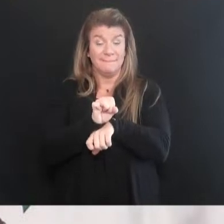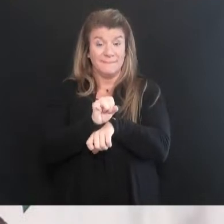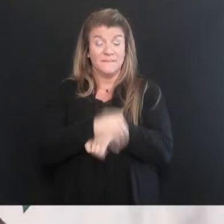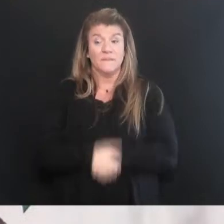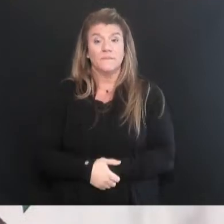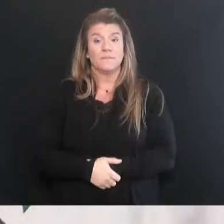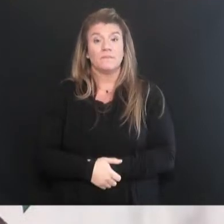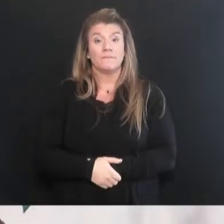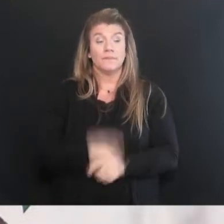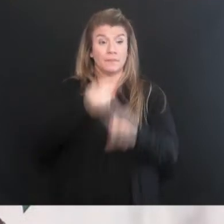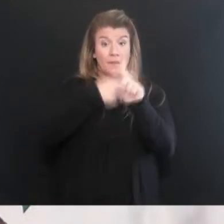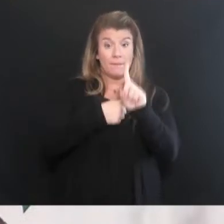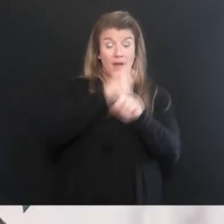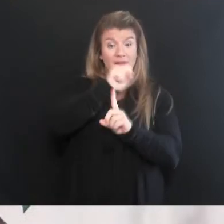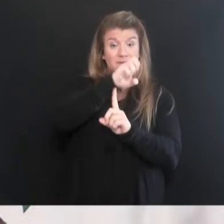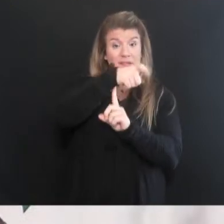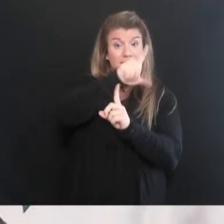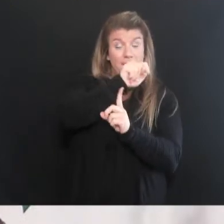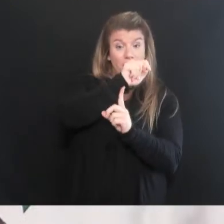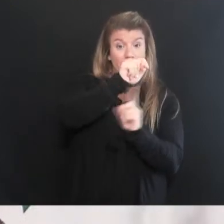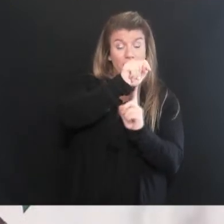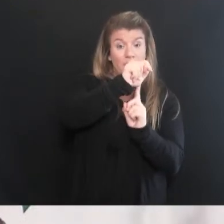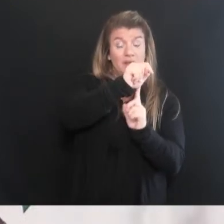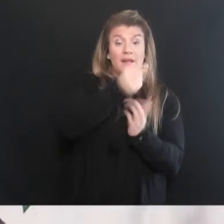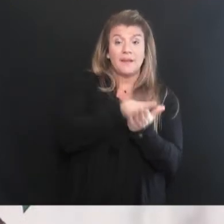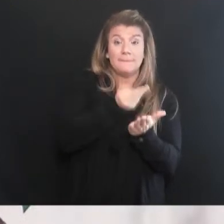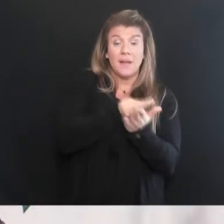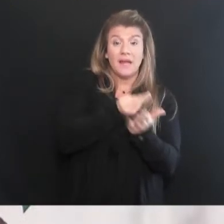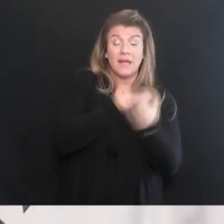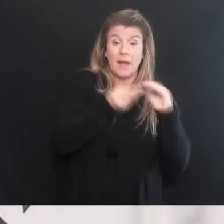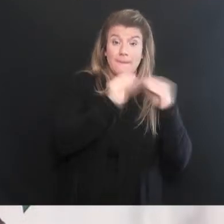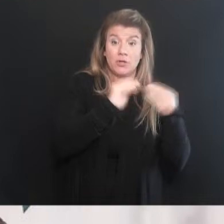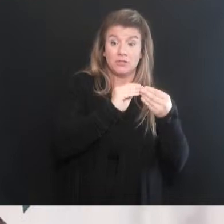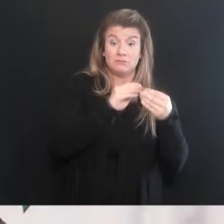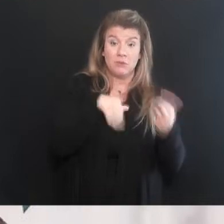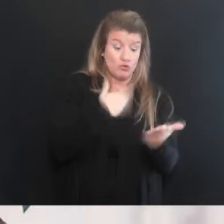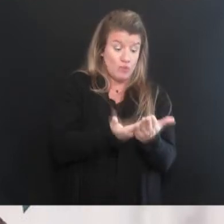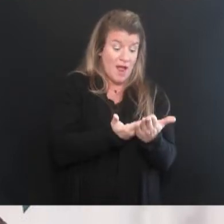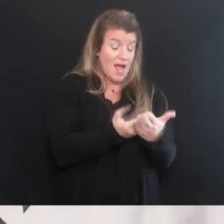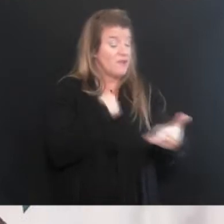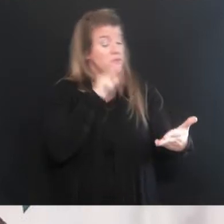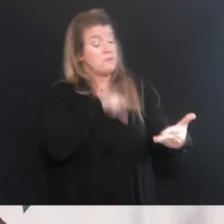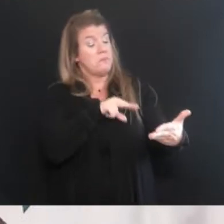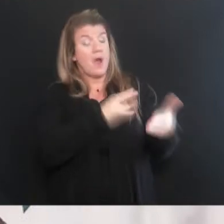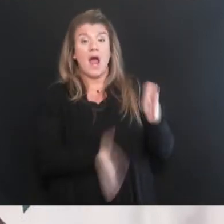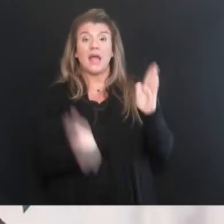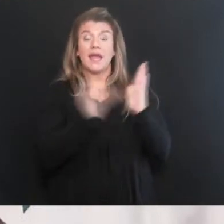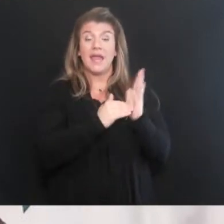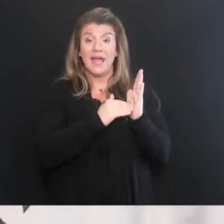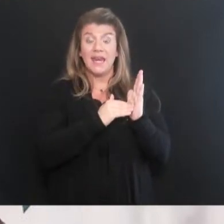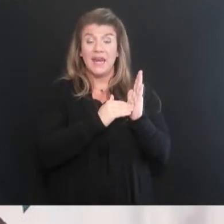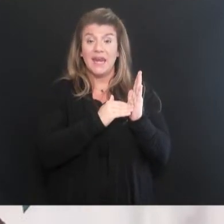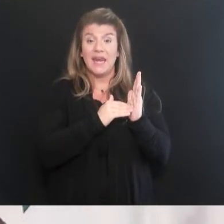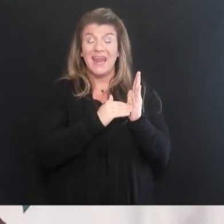The month of September, the revenue numbers come in again, a